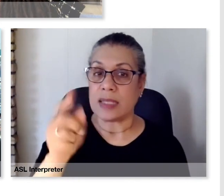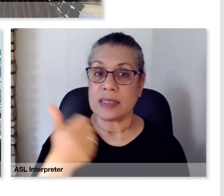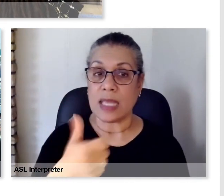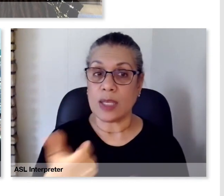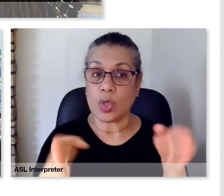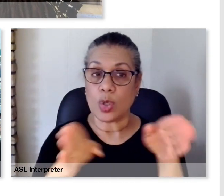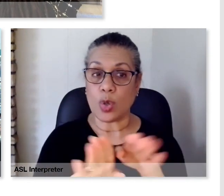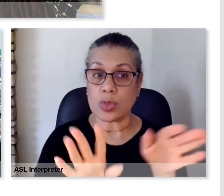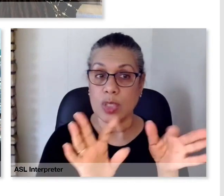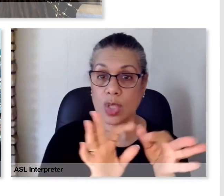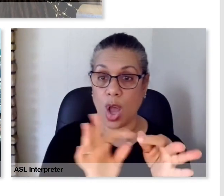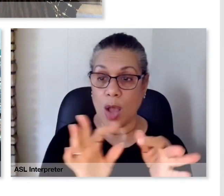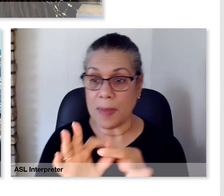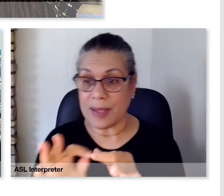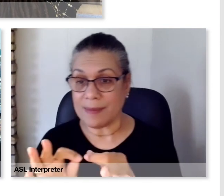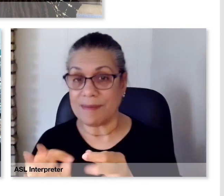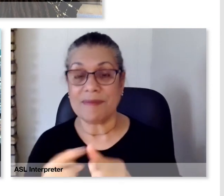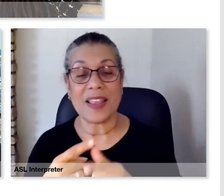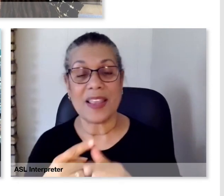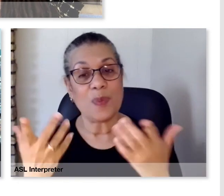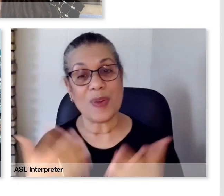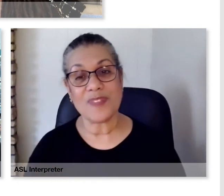do so and then end the panel.